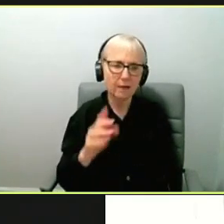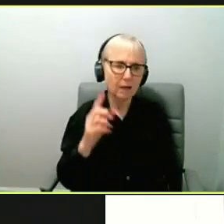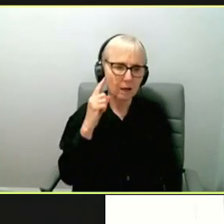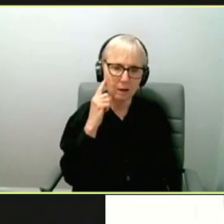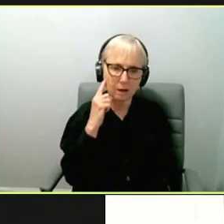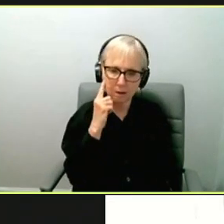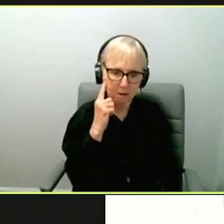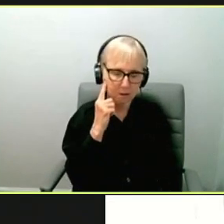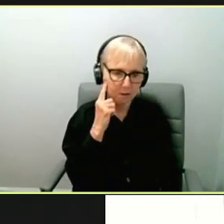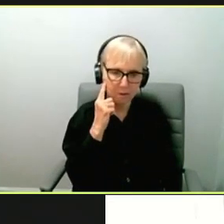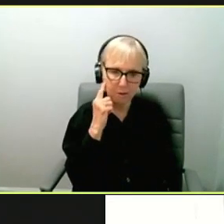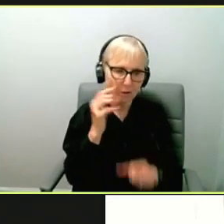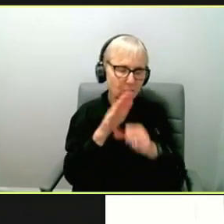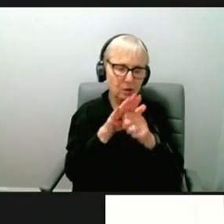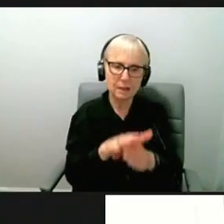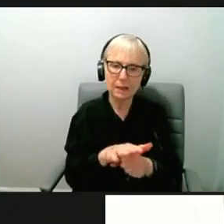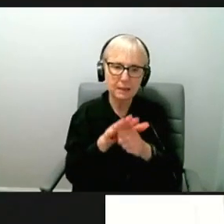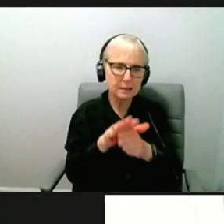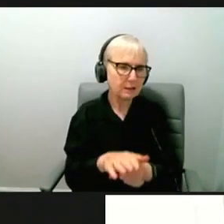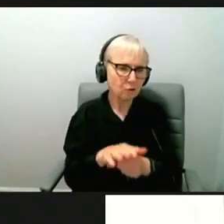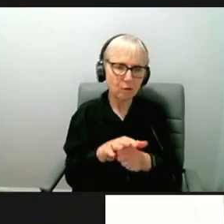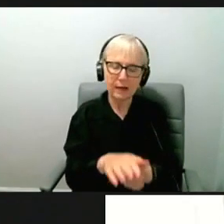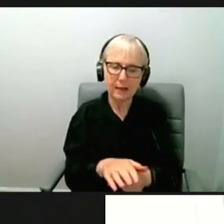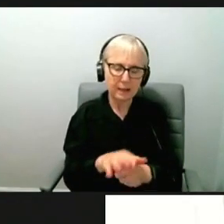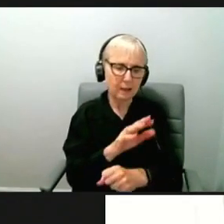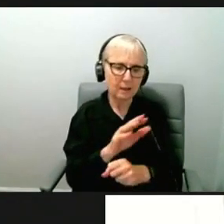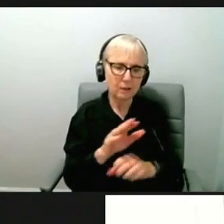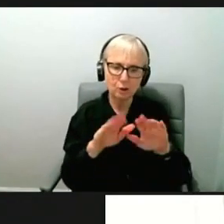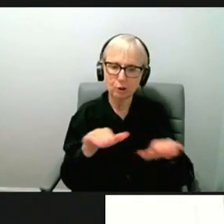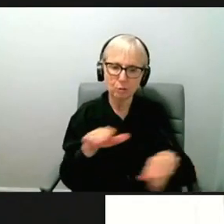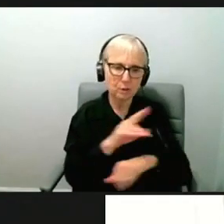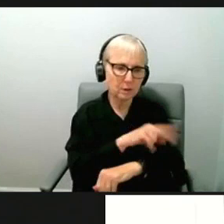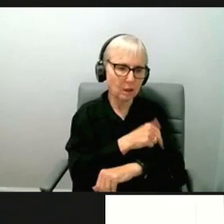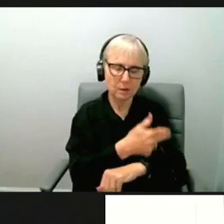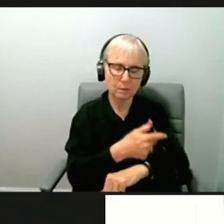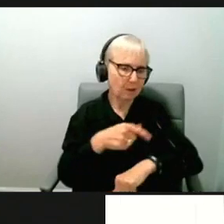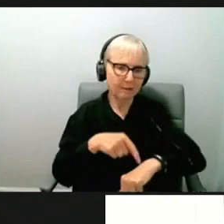in hospitalization caseload at Children's Hospital at this time.